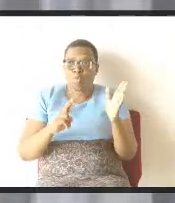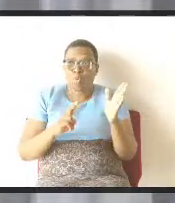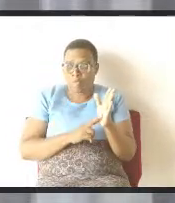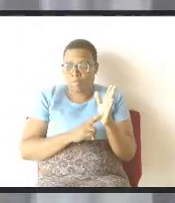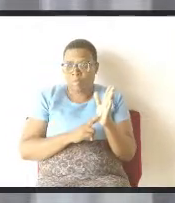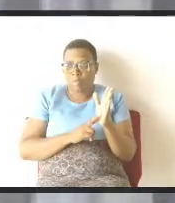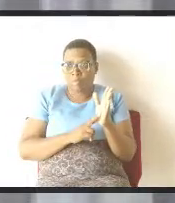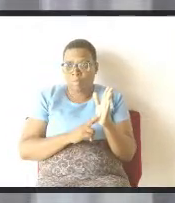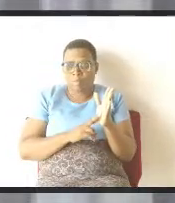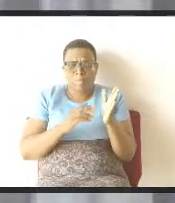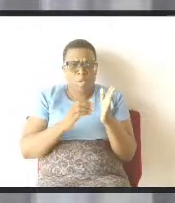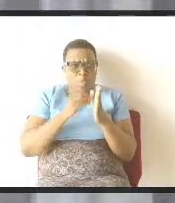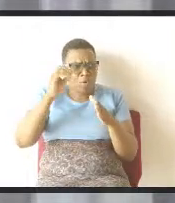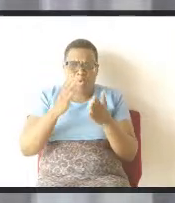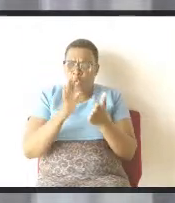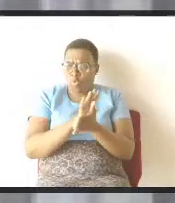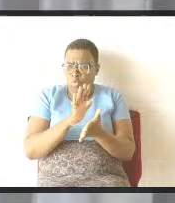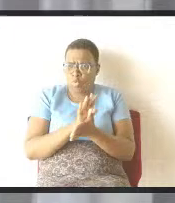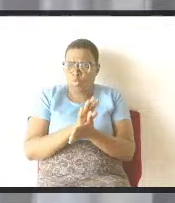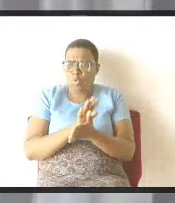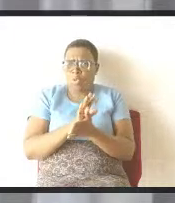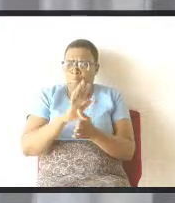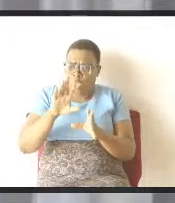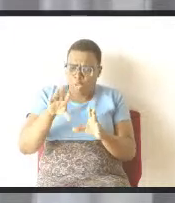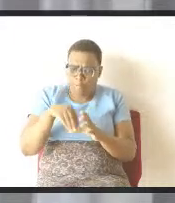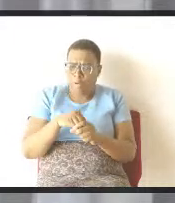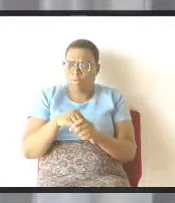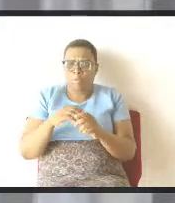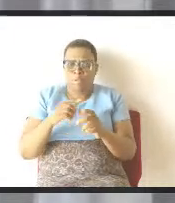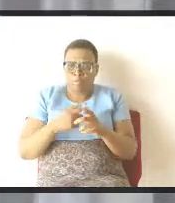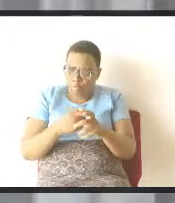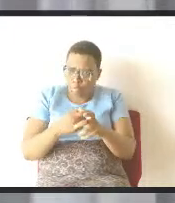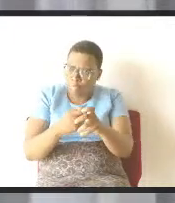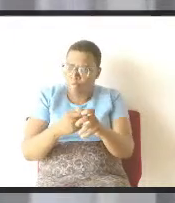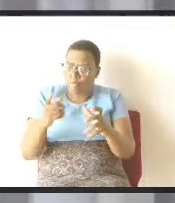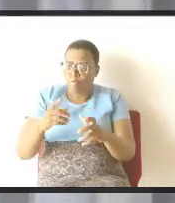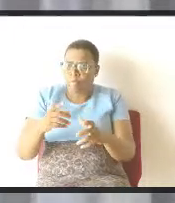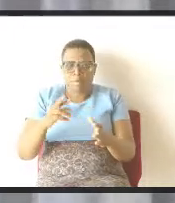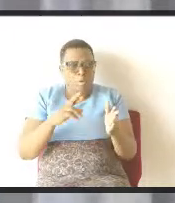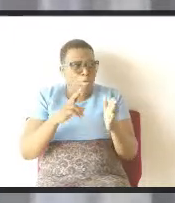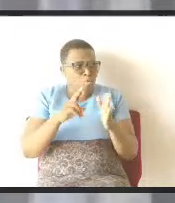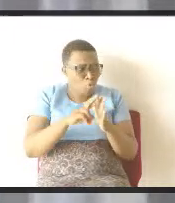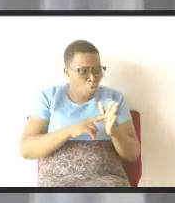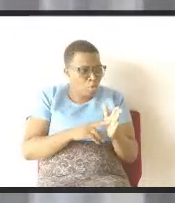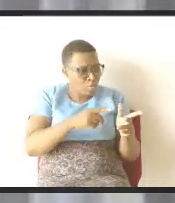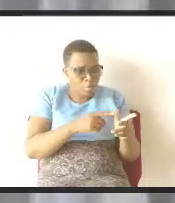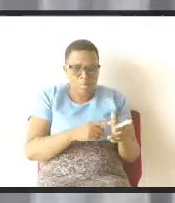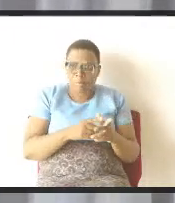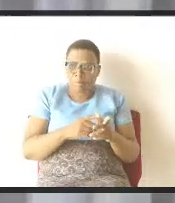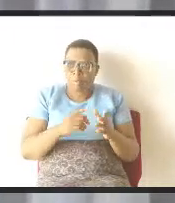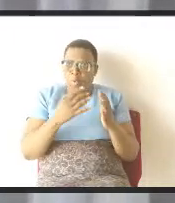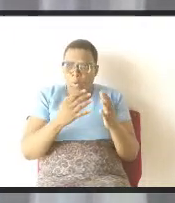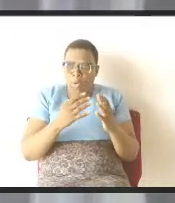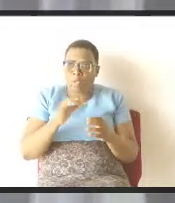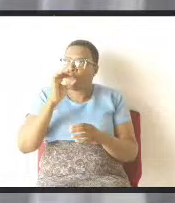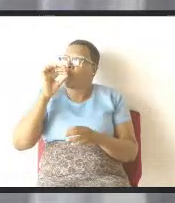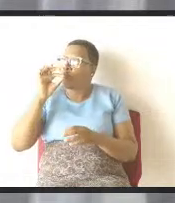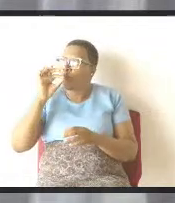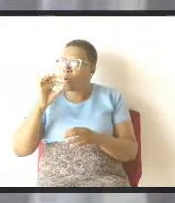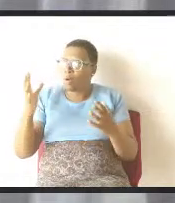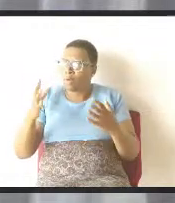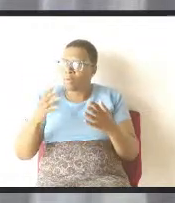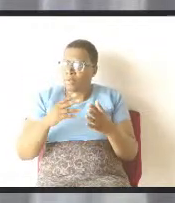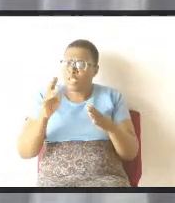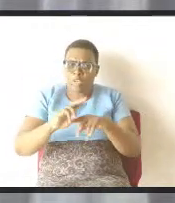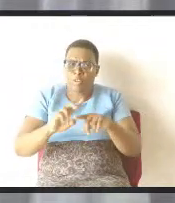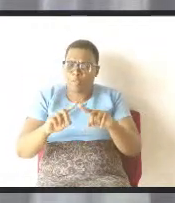You learned that when you went to school and participated in track and field. There are rules that